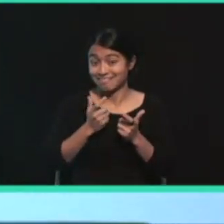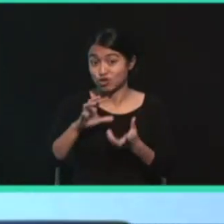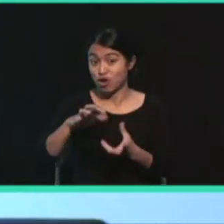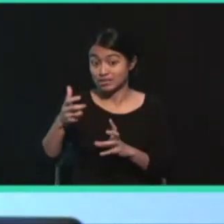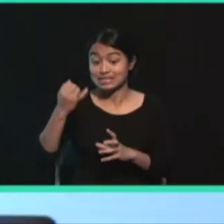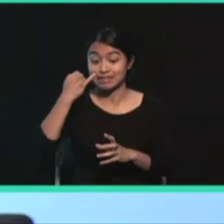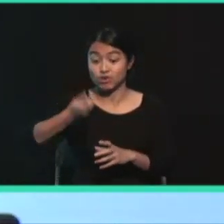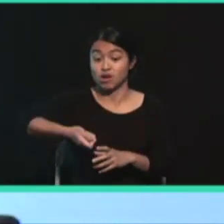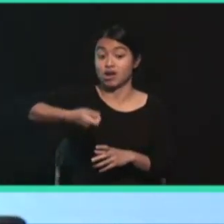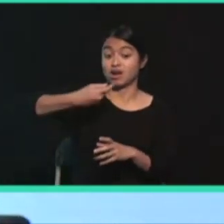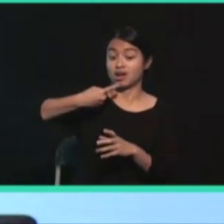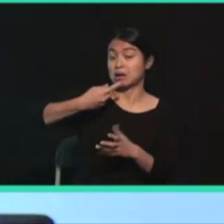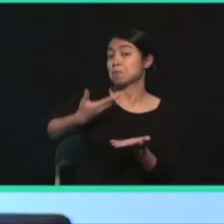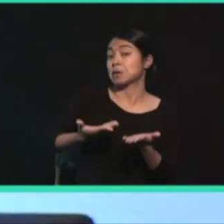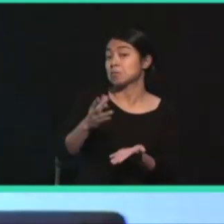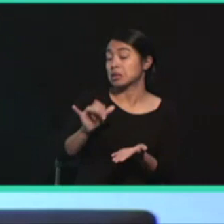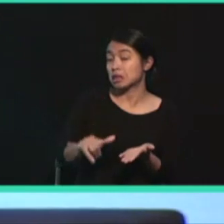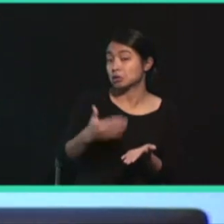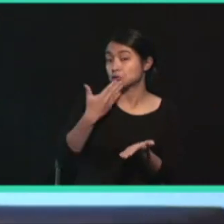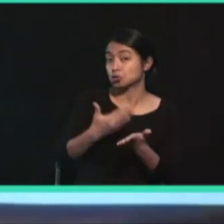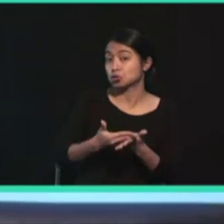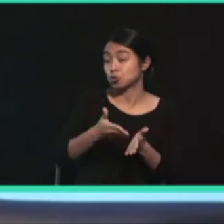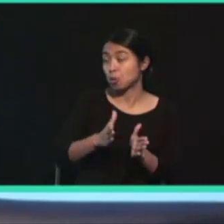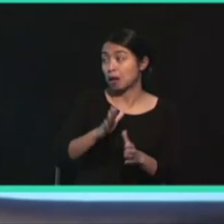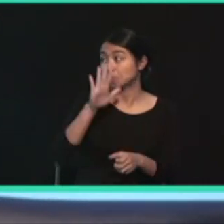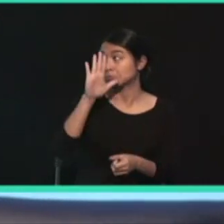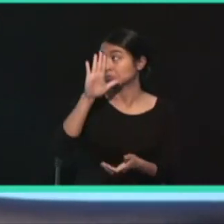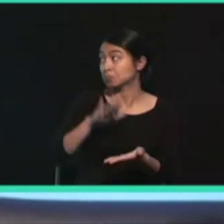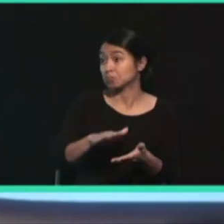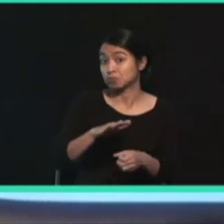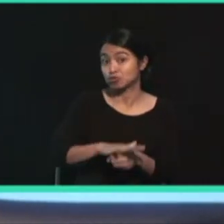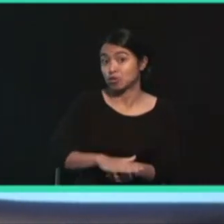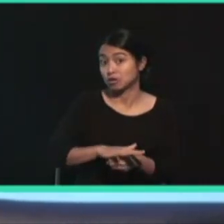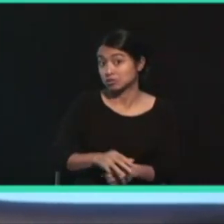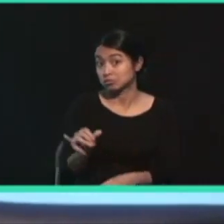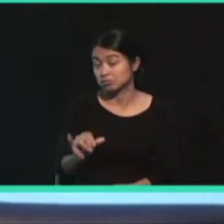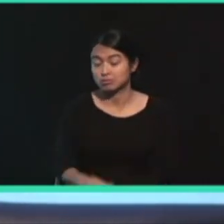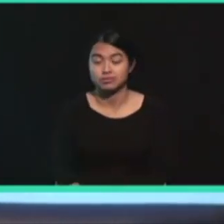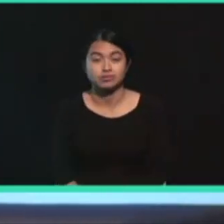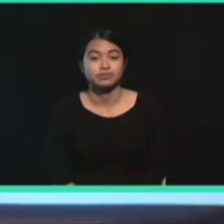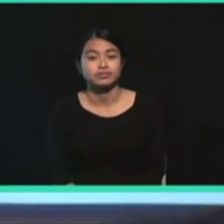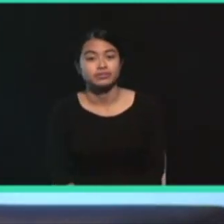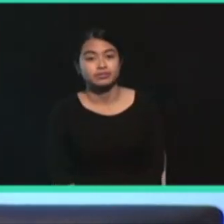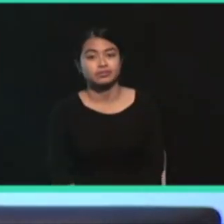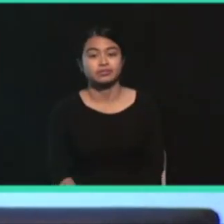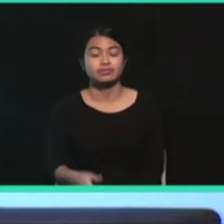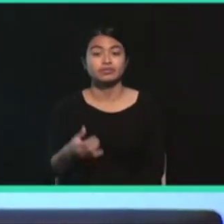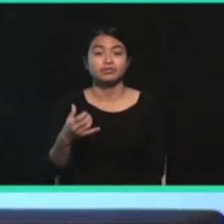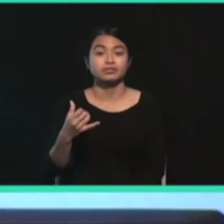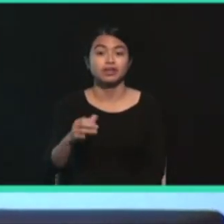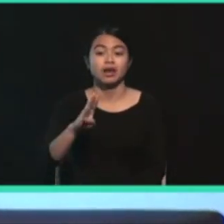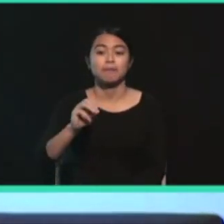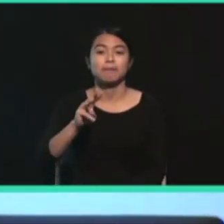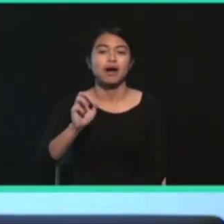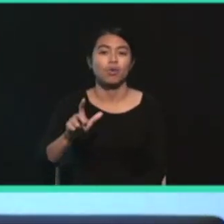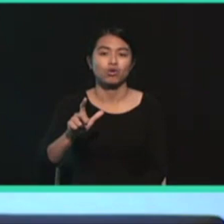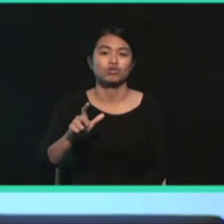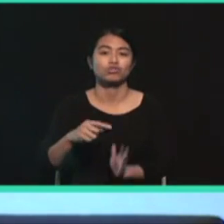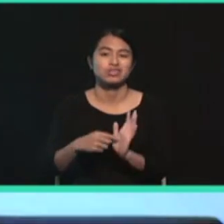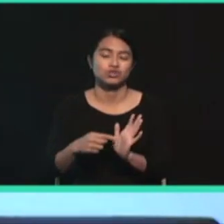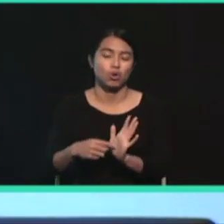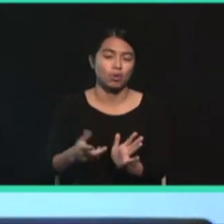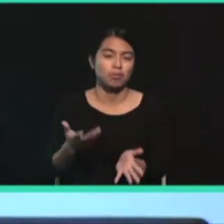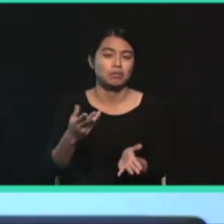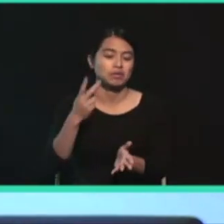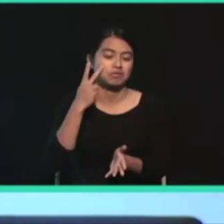actually be a nice way to get this better. Now this is irritable bowel syndrome. Maybe you've